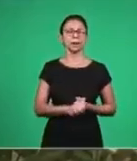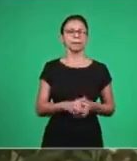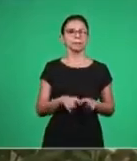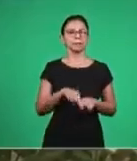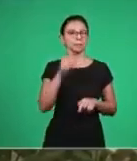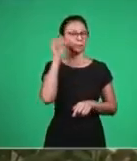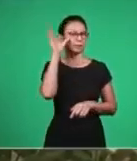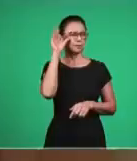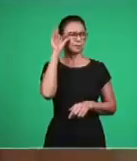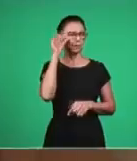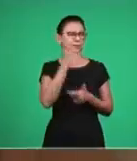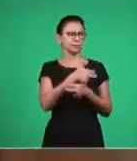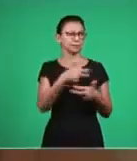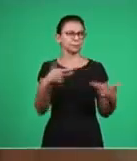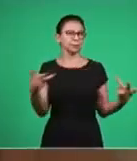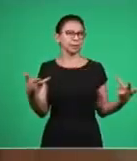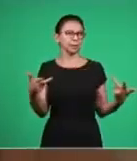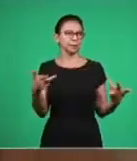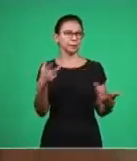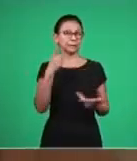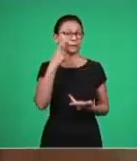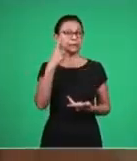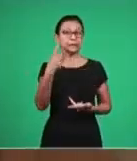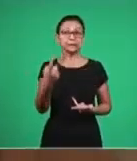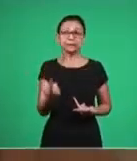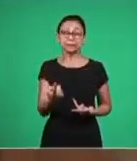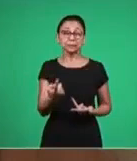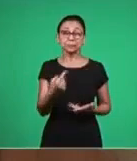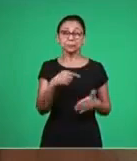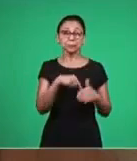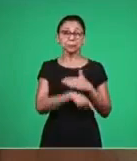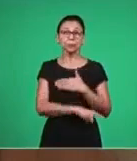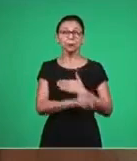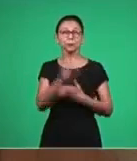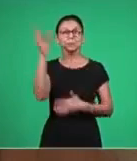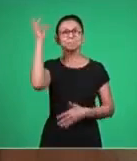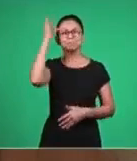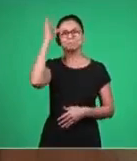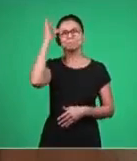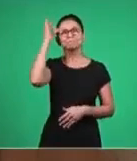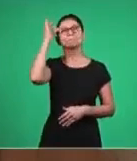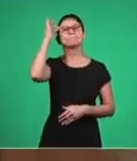that there are curiosities that are noticeable, that are